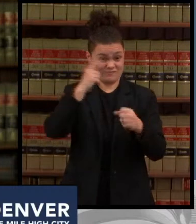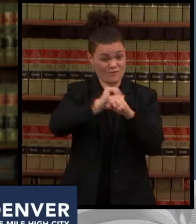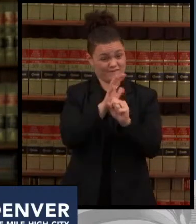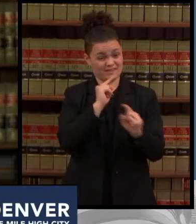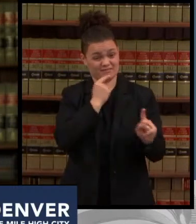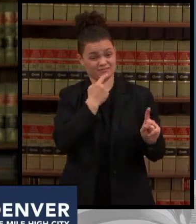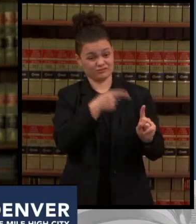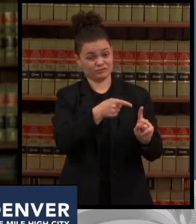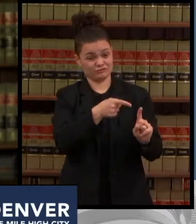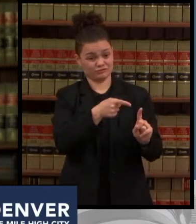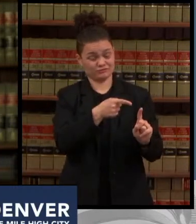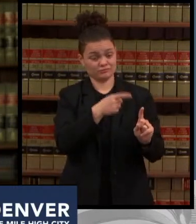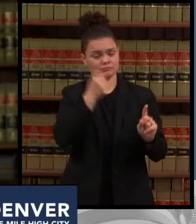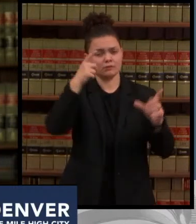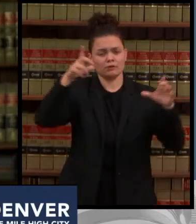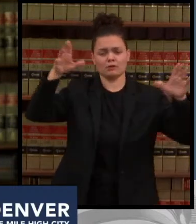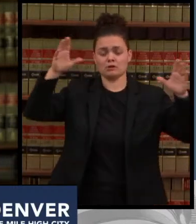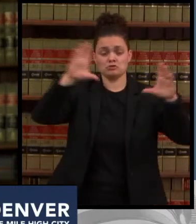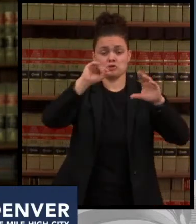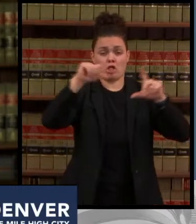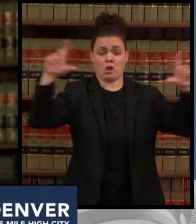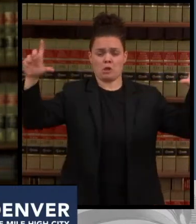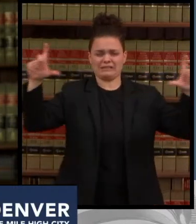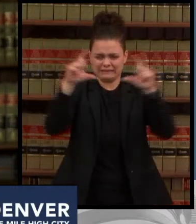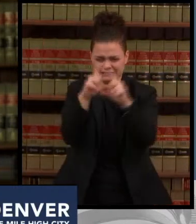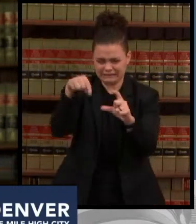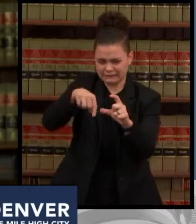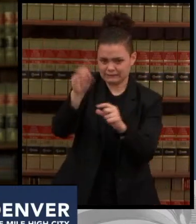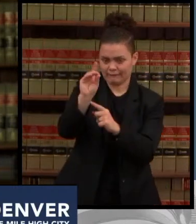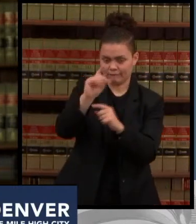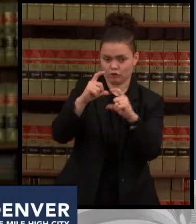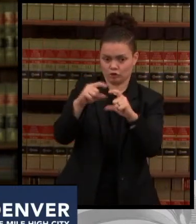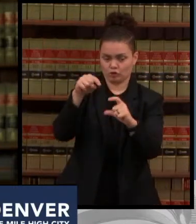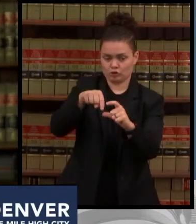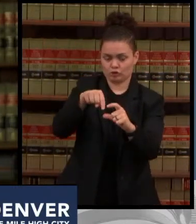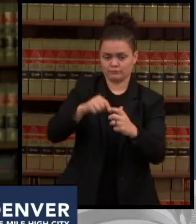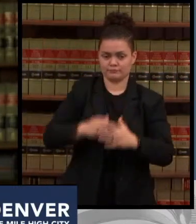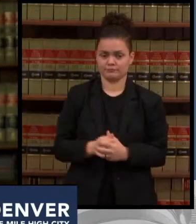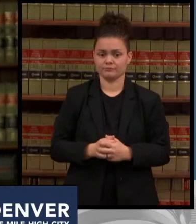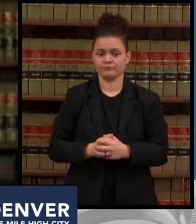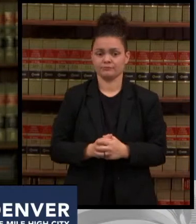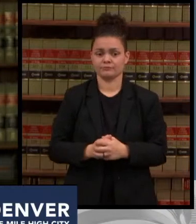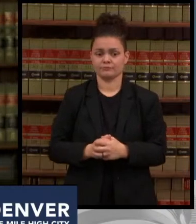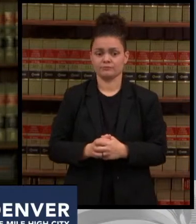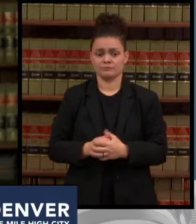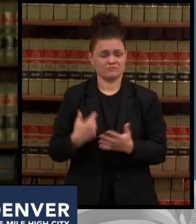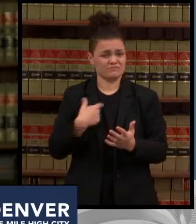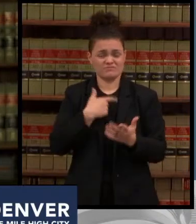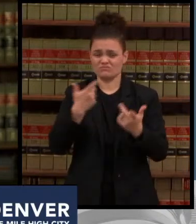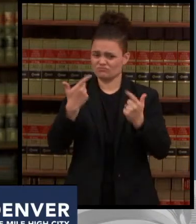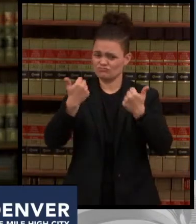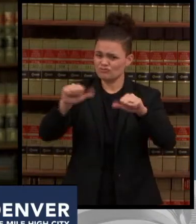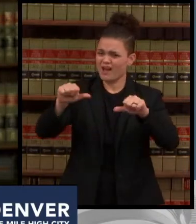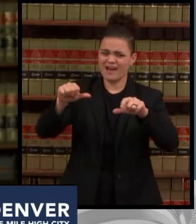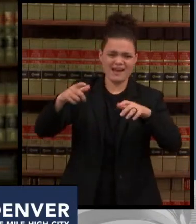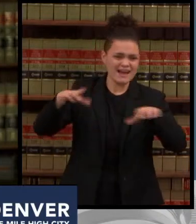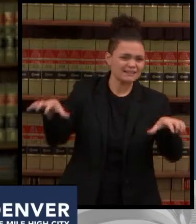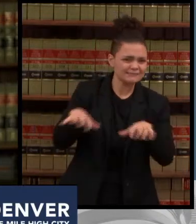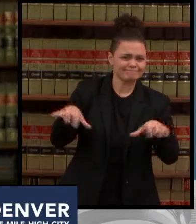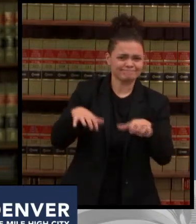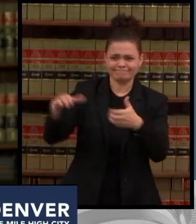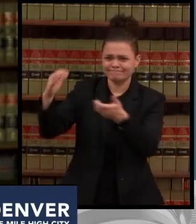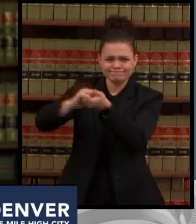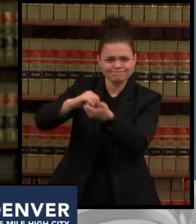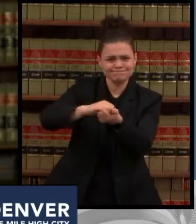acted a number of times, as Mayor Hancock said, during the course of the pandemic to work together. And over the past week, it became apparent we needed to